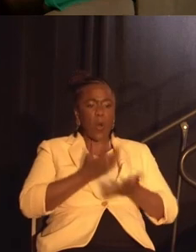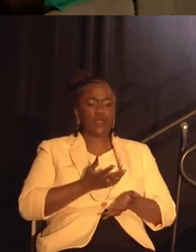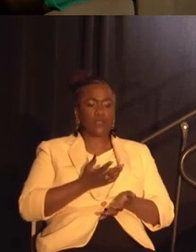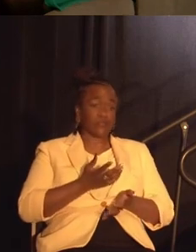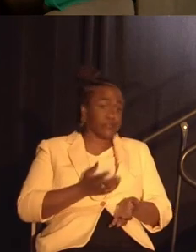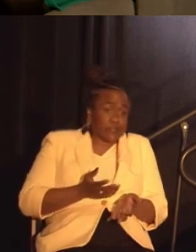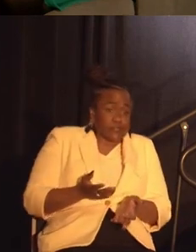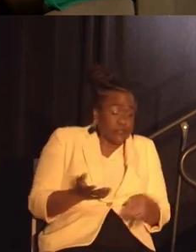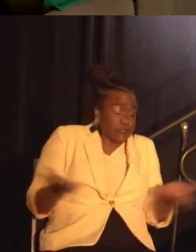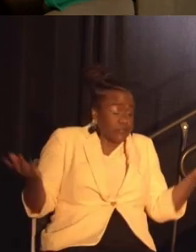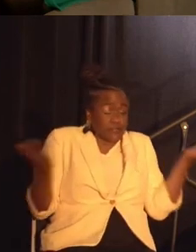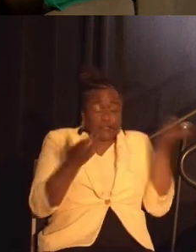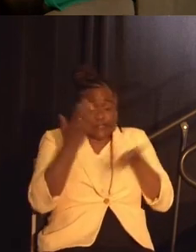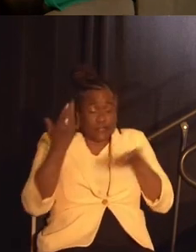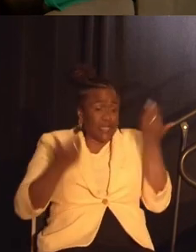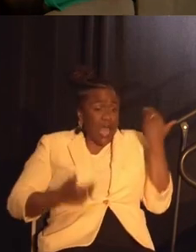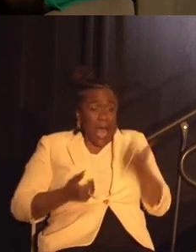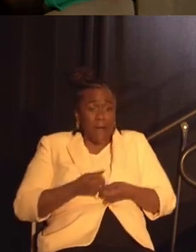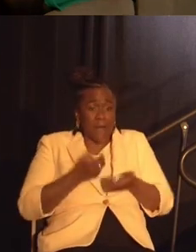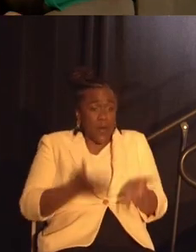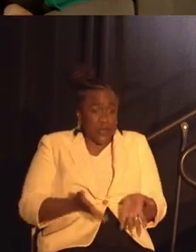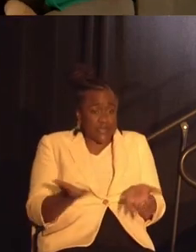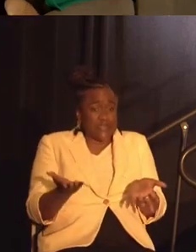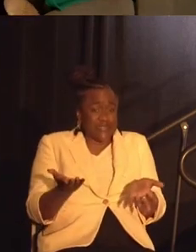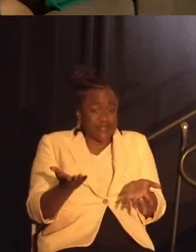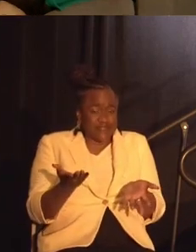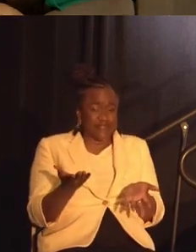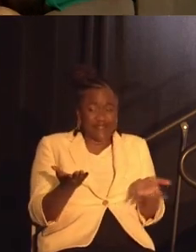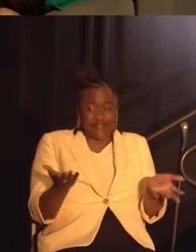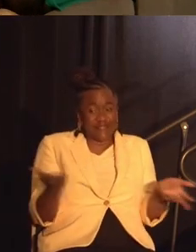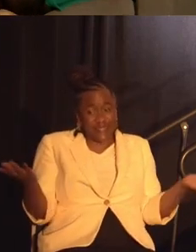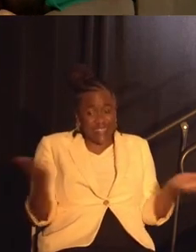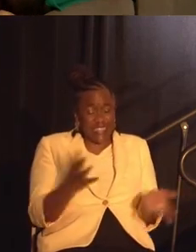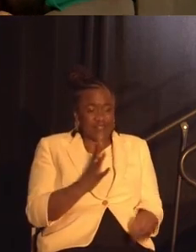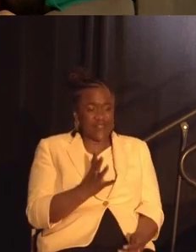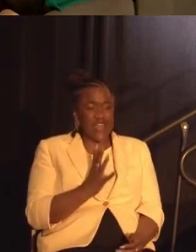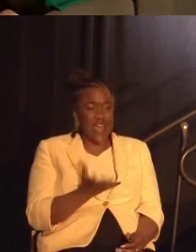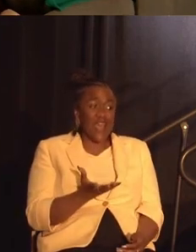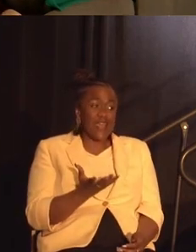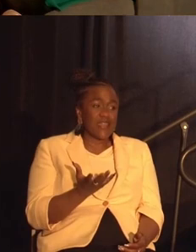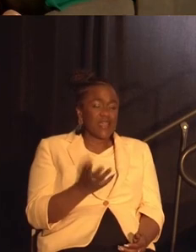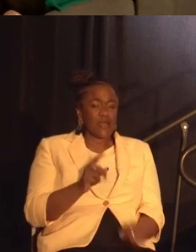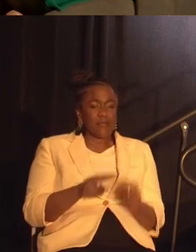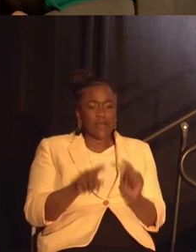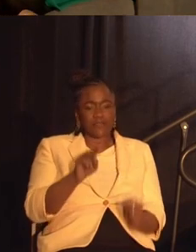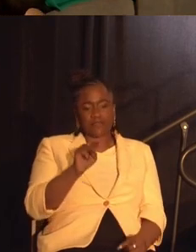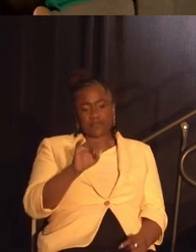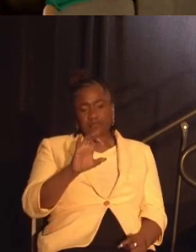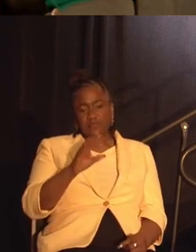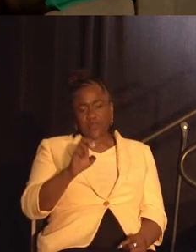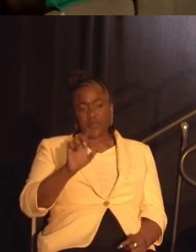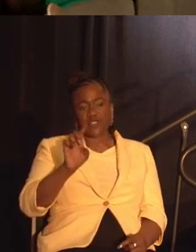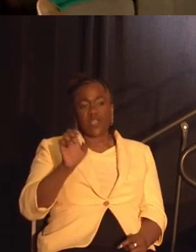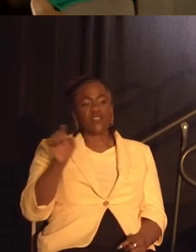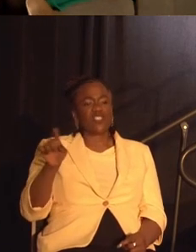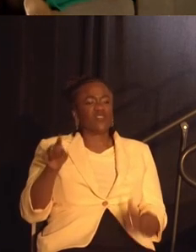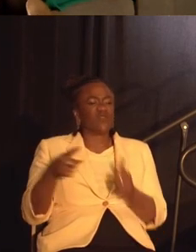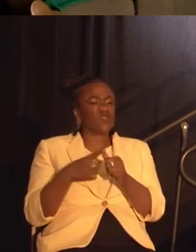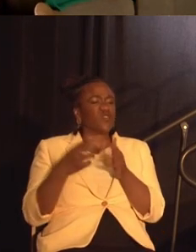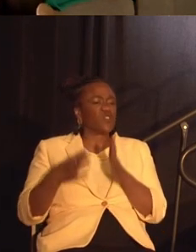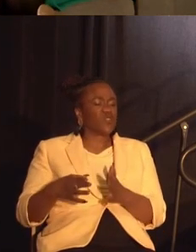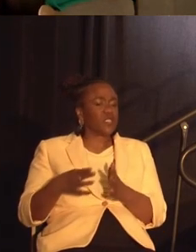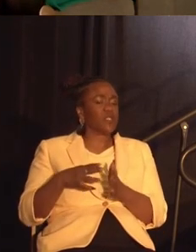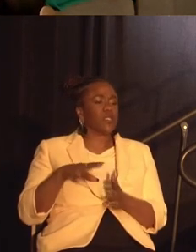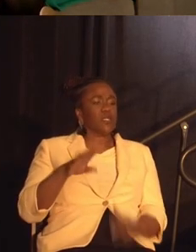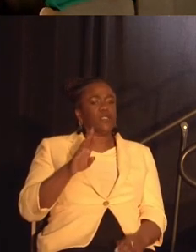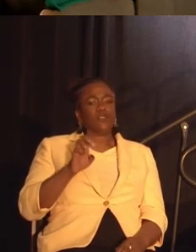is, because I'm a poet. But that's fine, I guess. But Michelle Penulosa was one of the first readers. Brenda